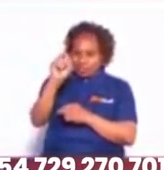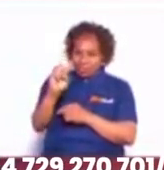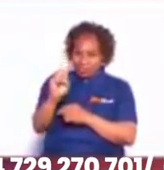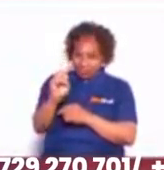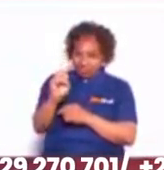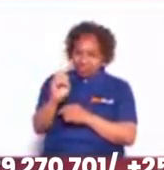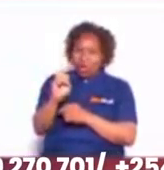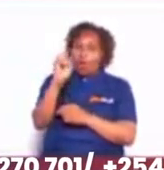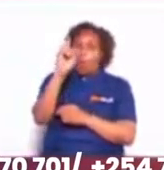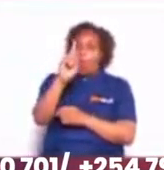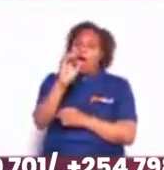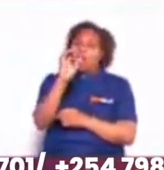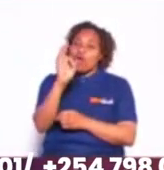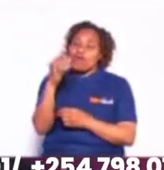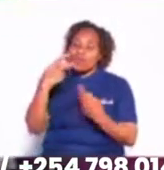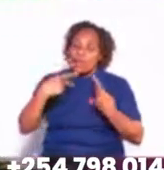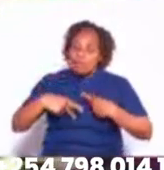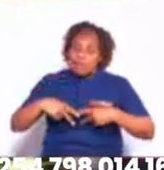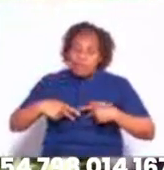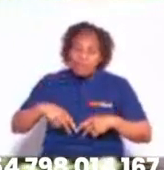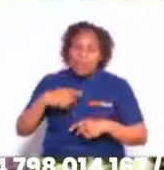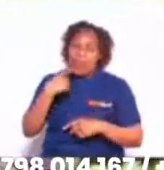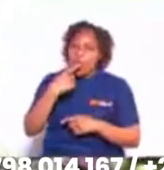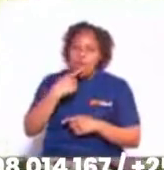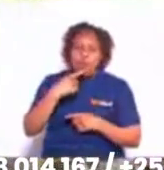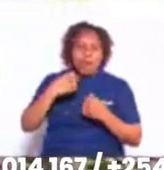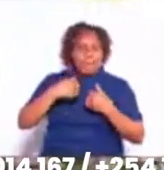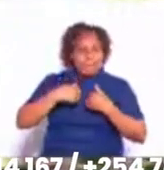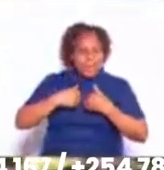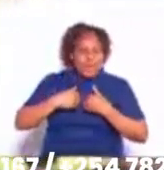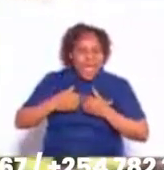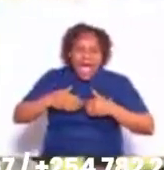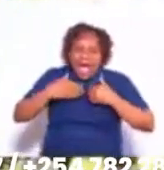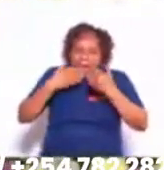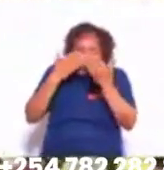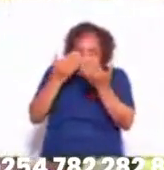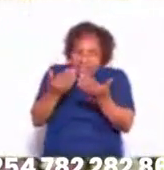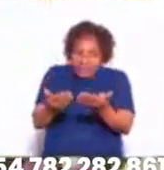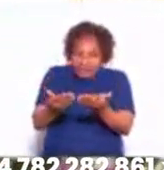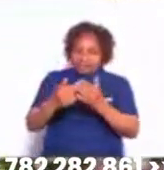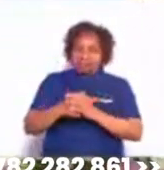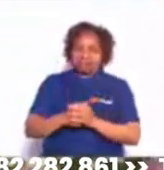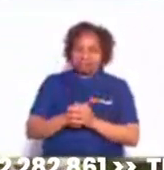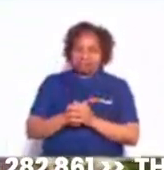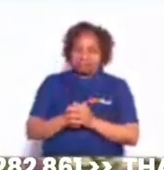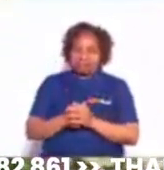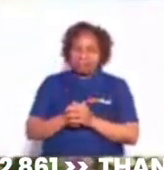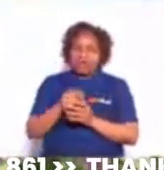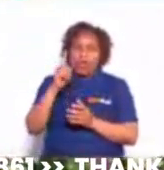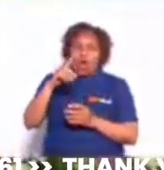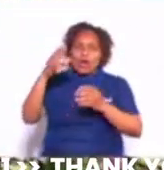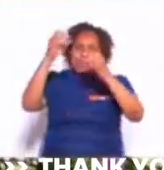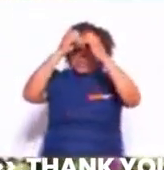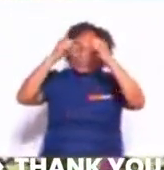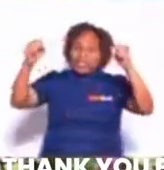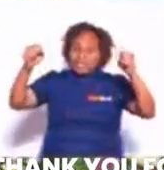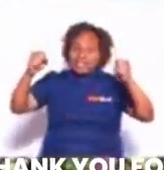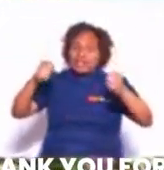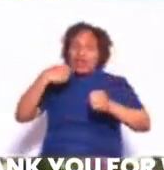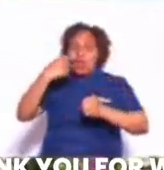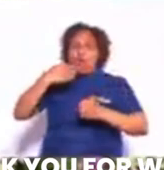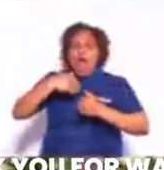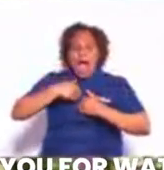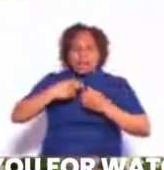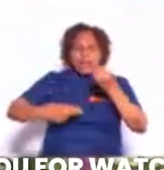One of the people who I do appreciate, one of the presidents who has high